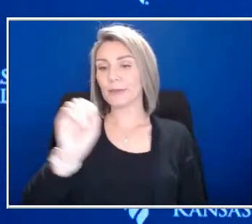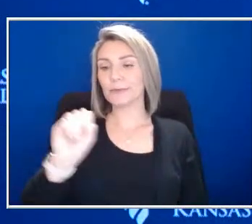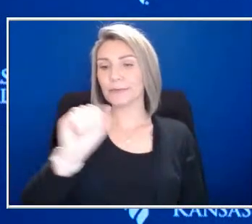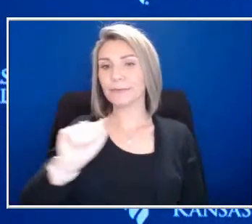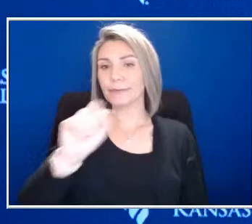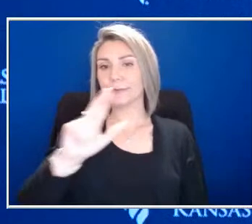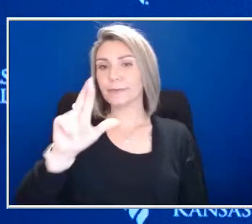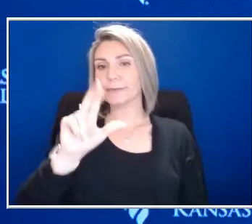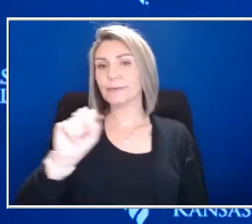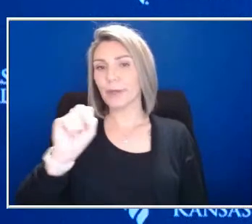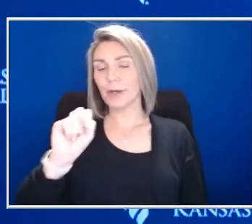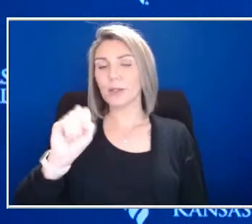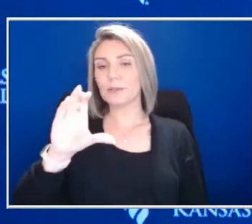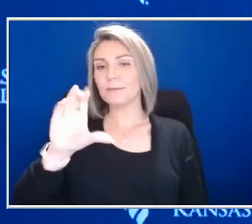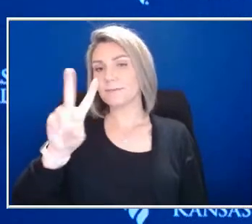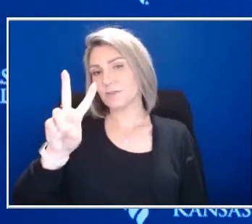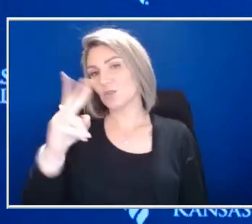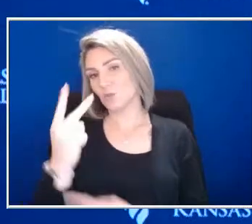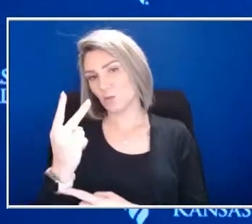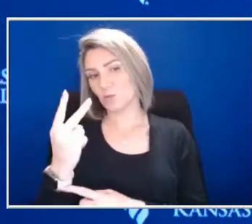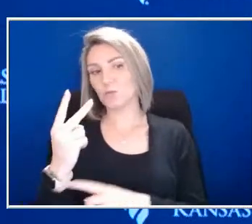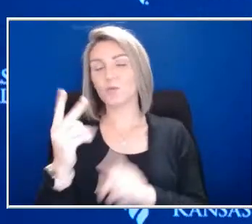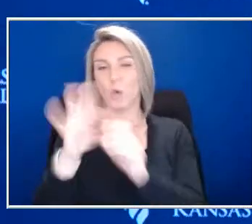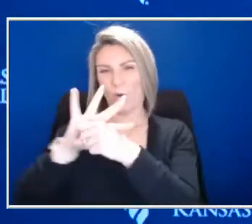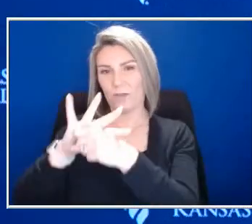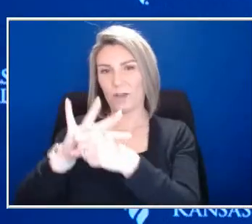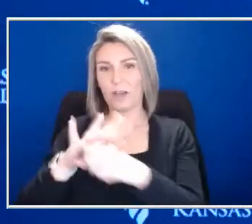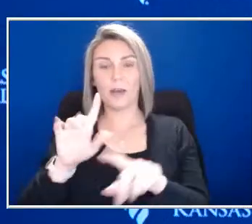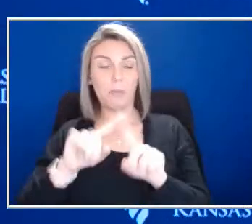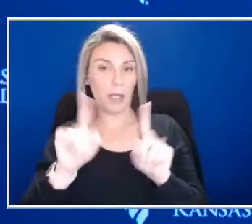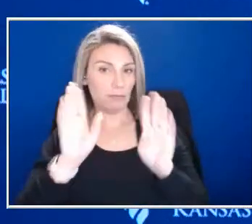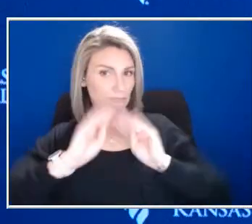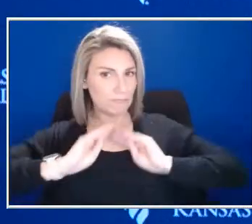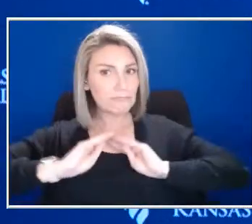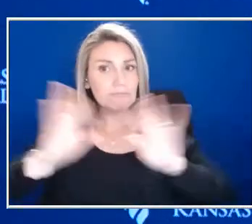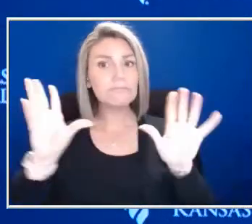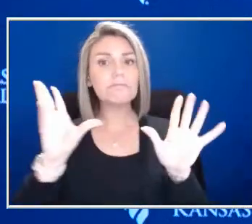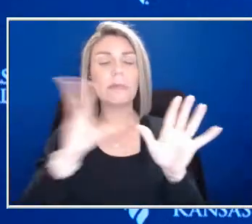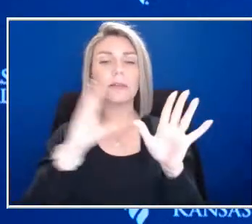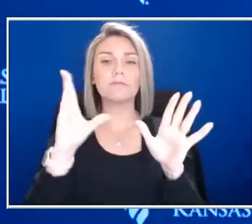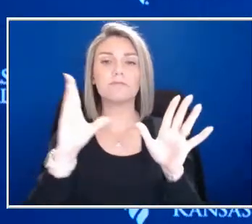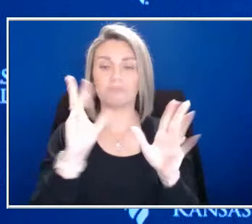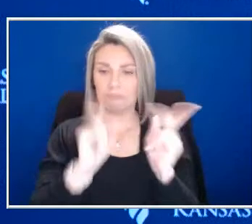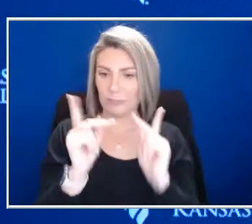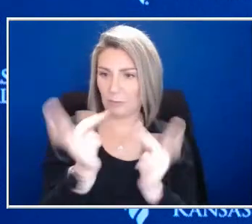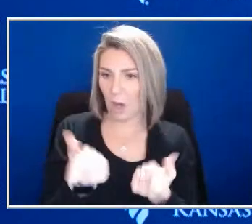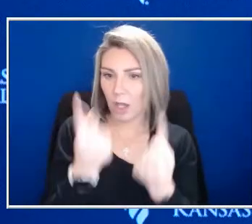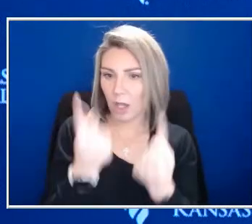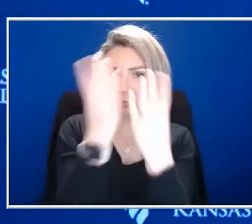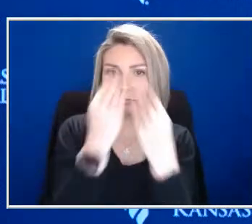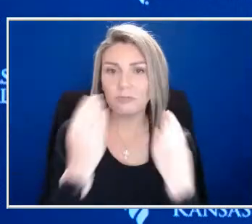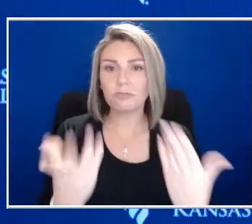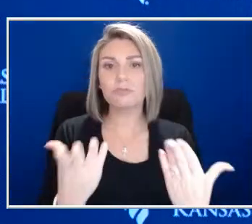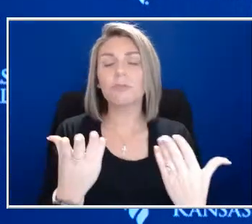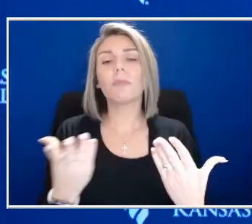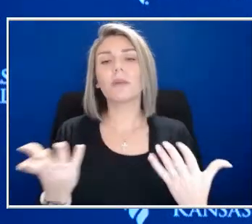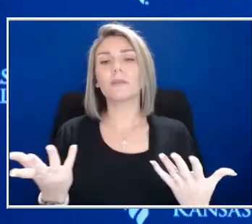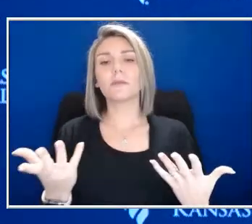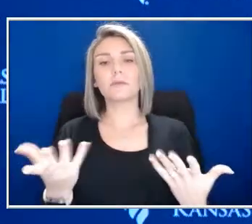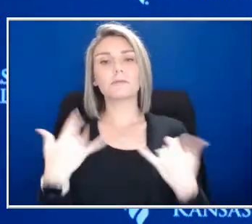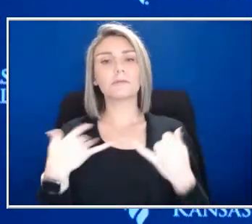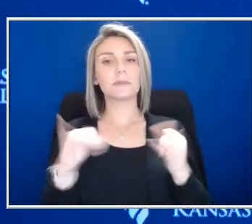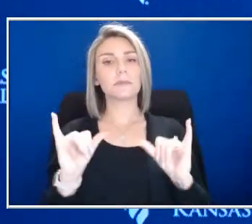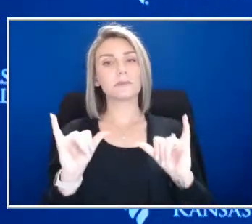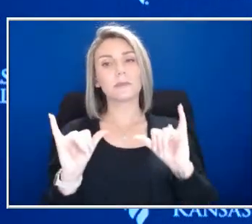think it is a matter about being transparent and just letting people understand that there are still